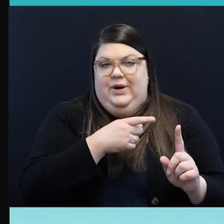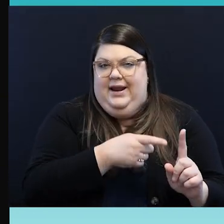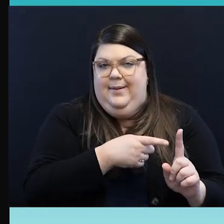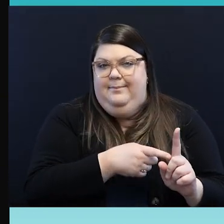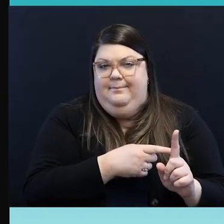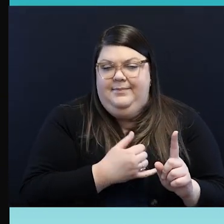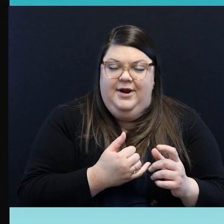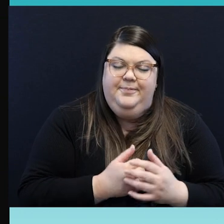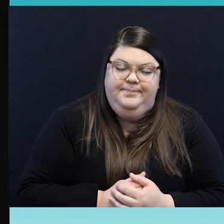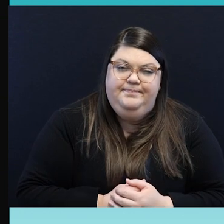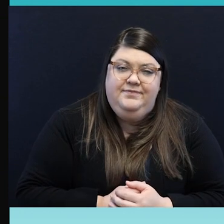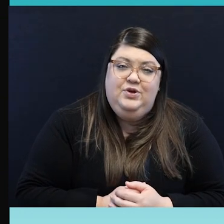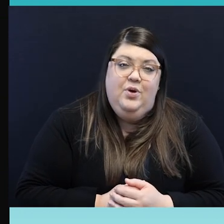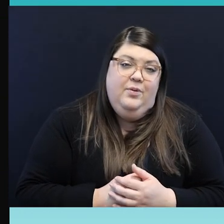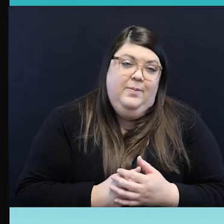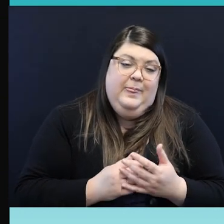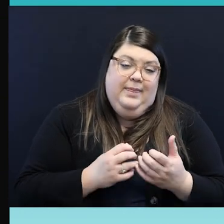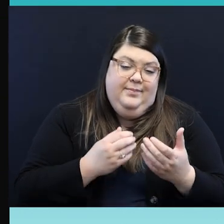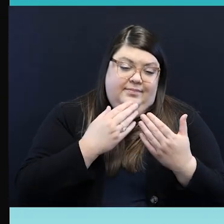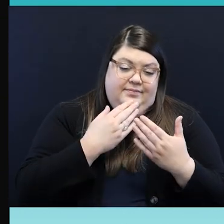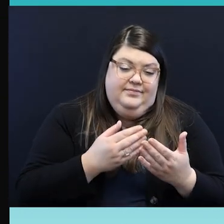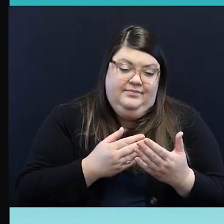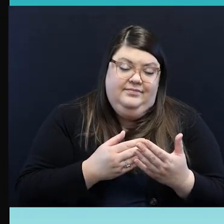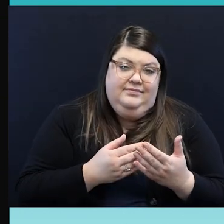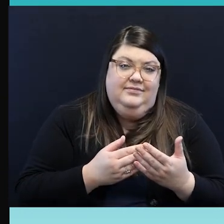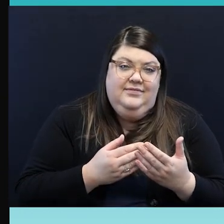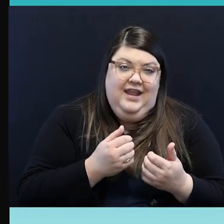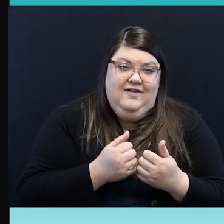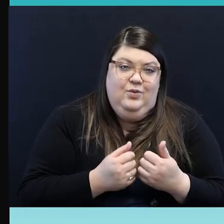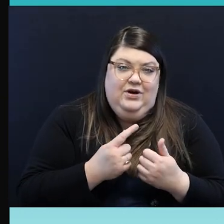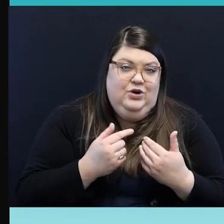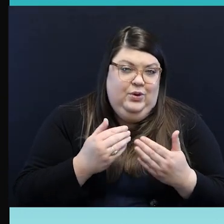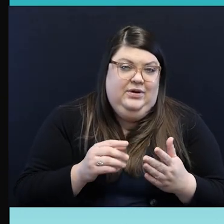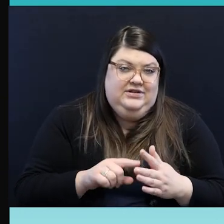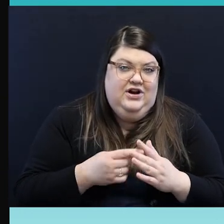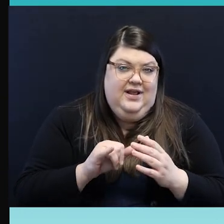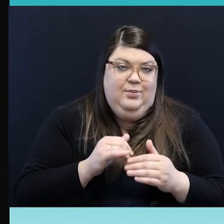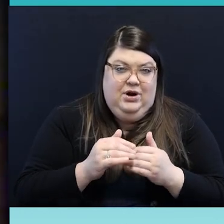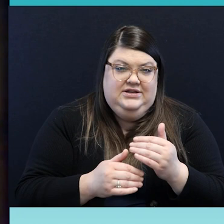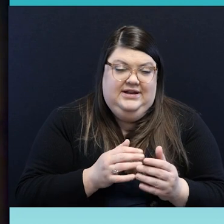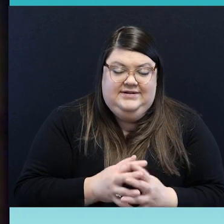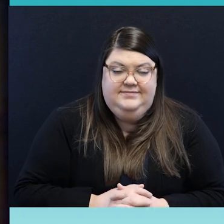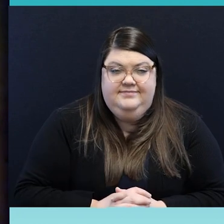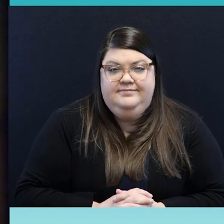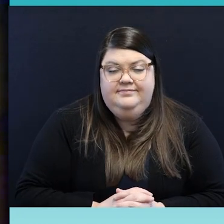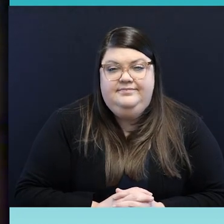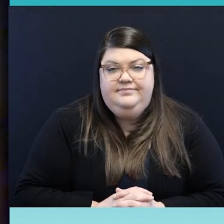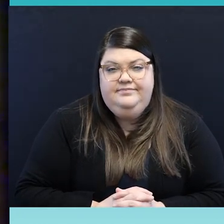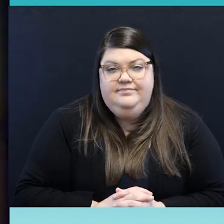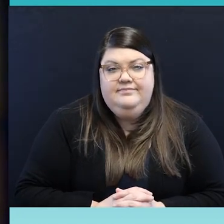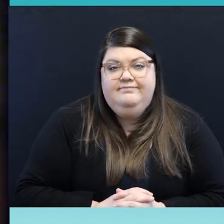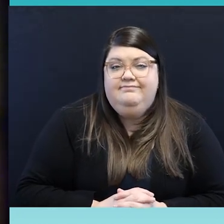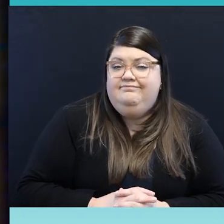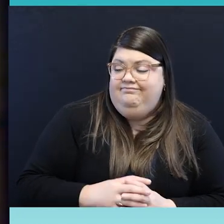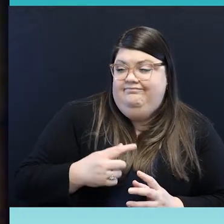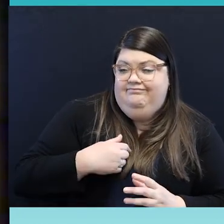everyone for taking time to going through and starting this process. I'll just end with, you know, really,